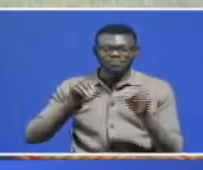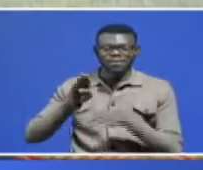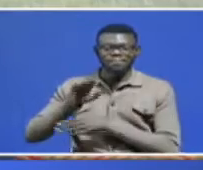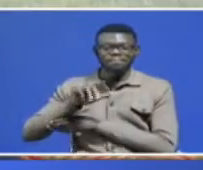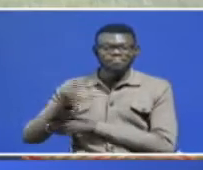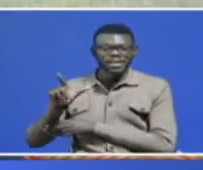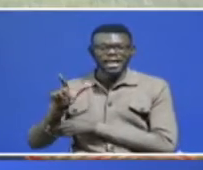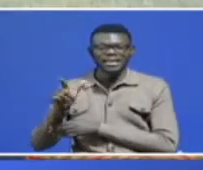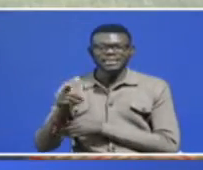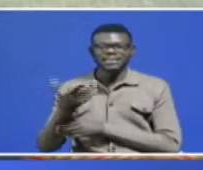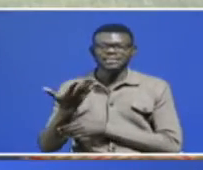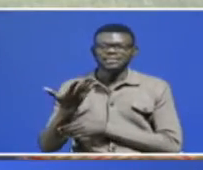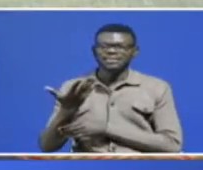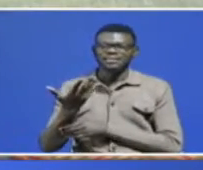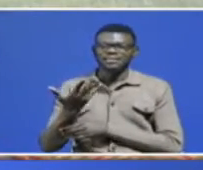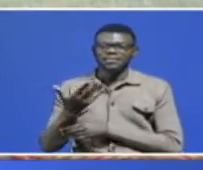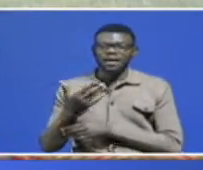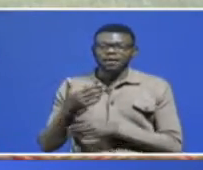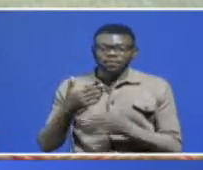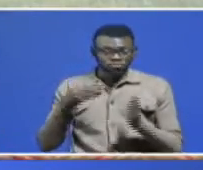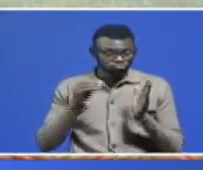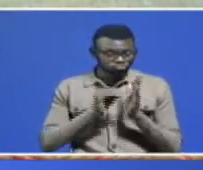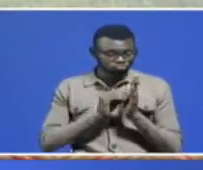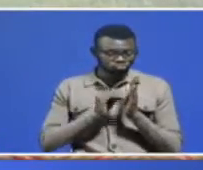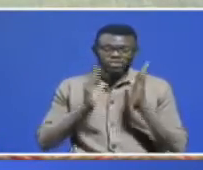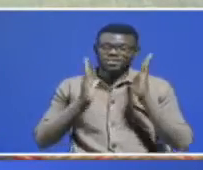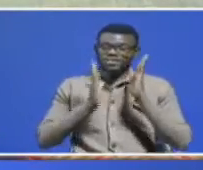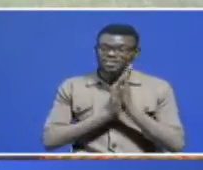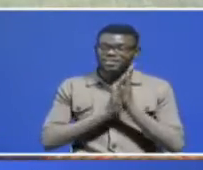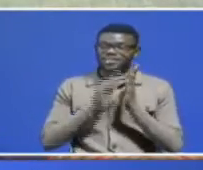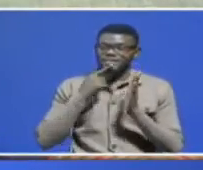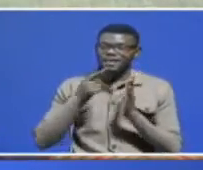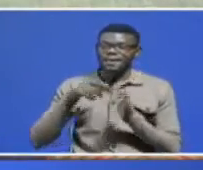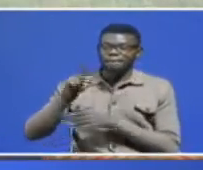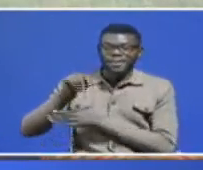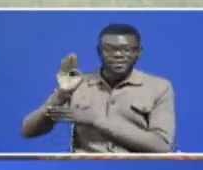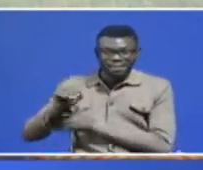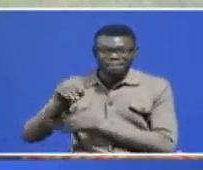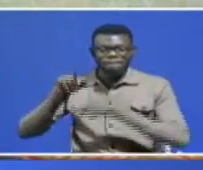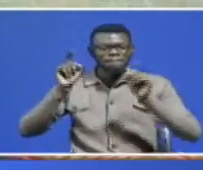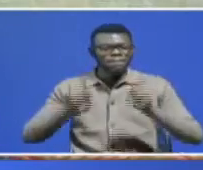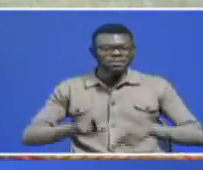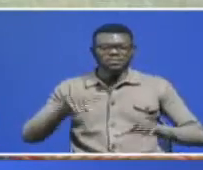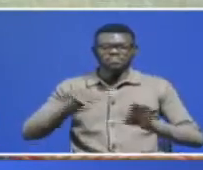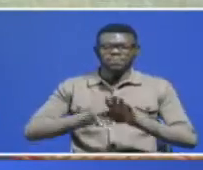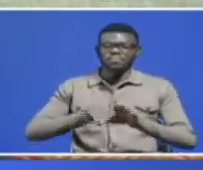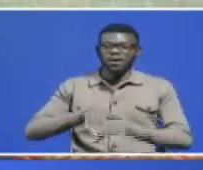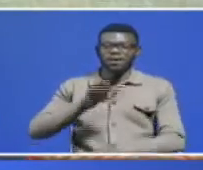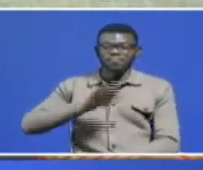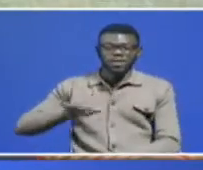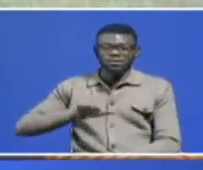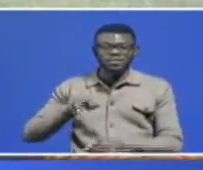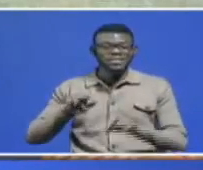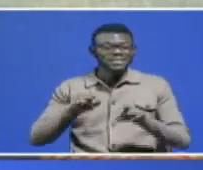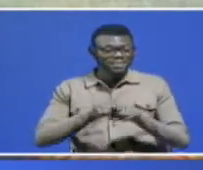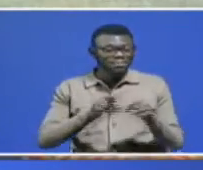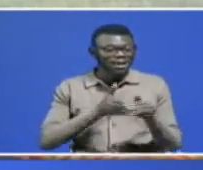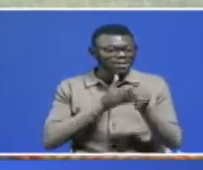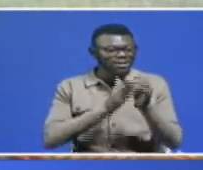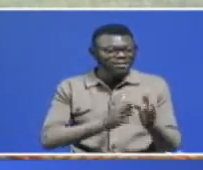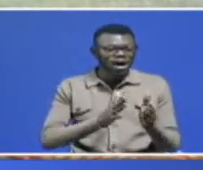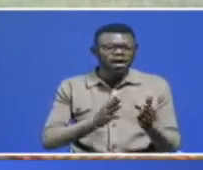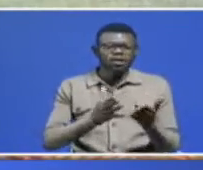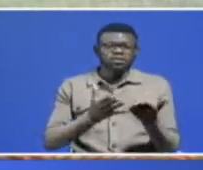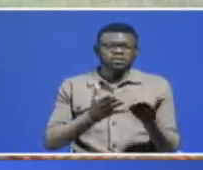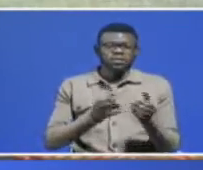it says that that person must be a member of parliament and the leader in the National Assembly of the largest party or